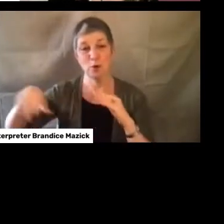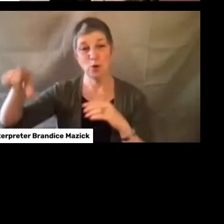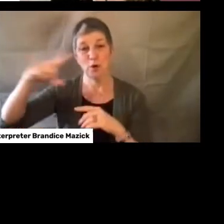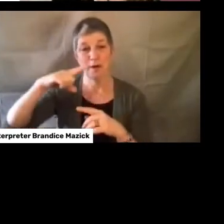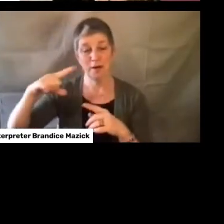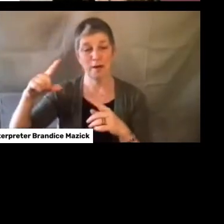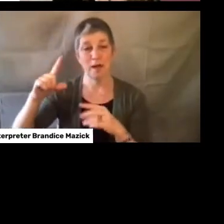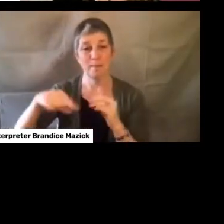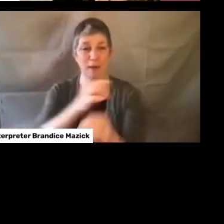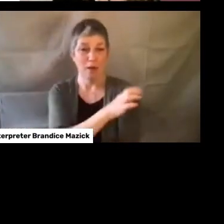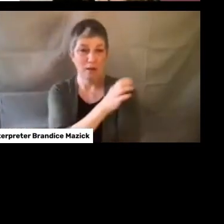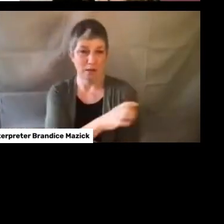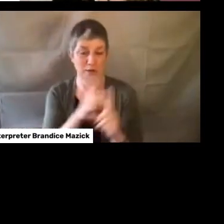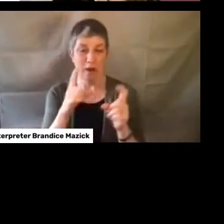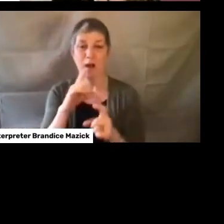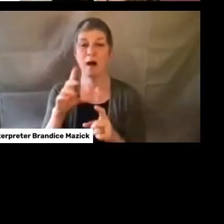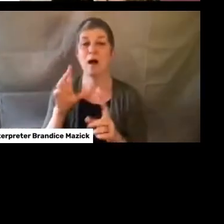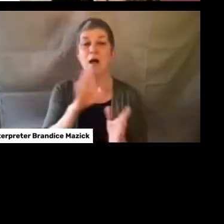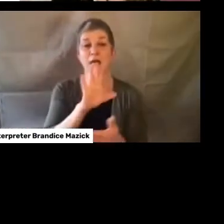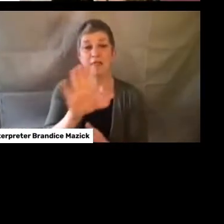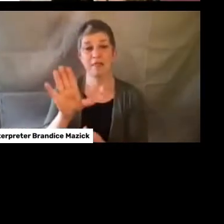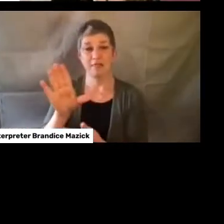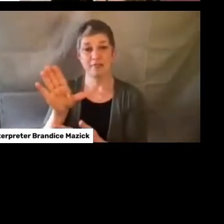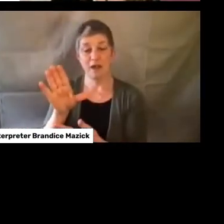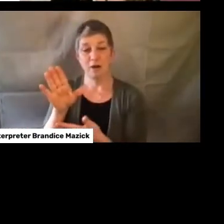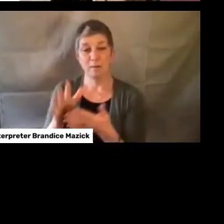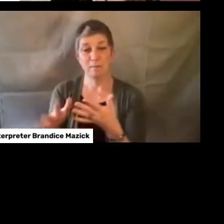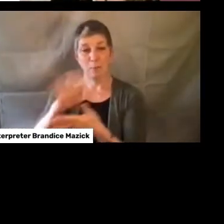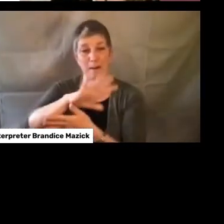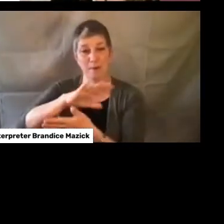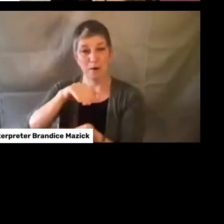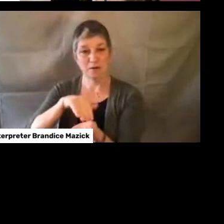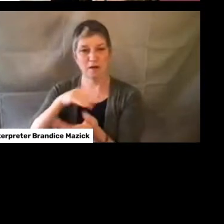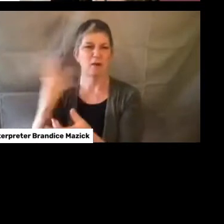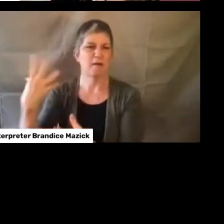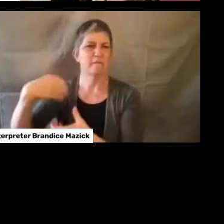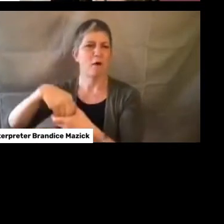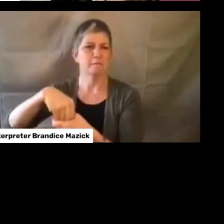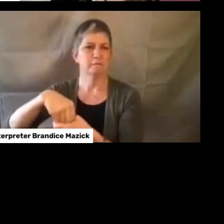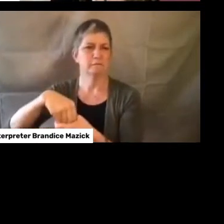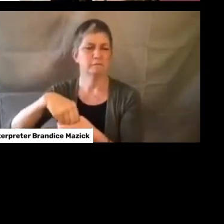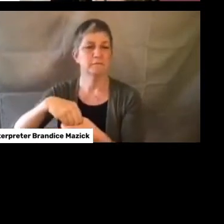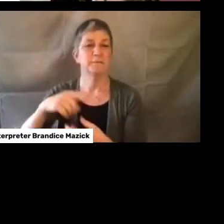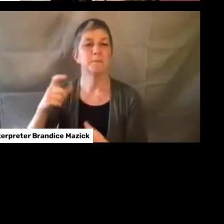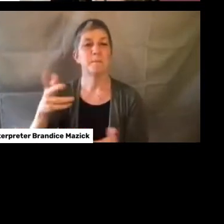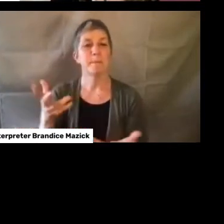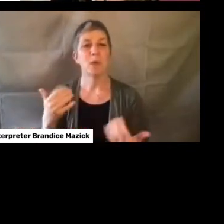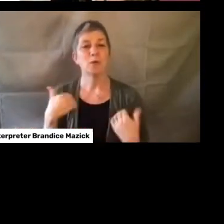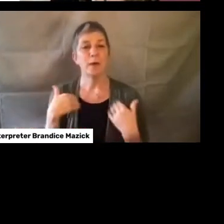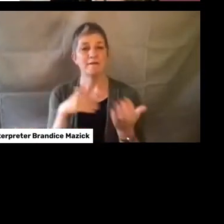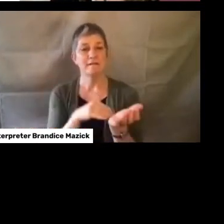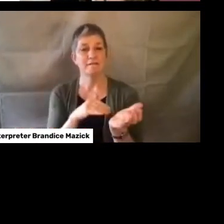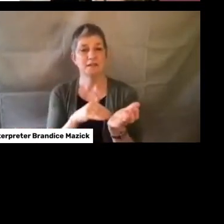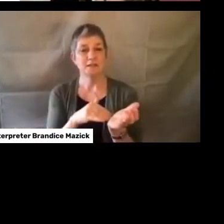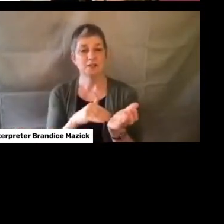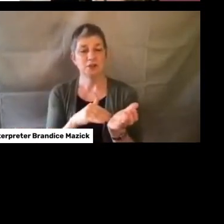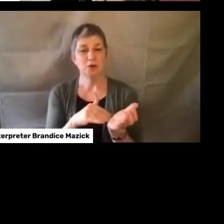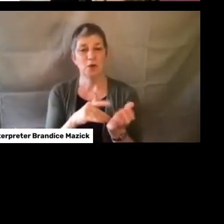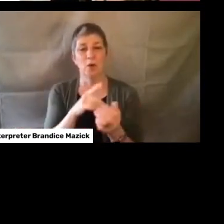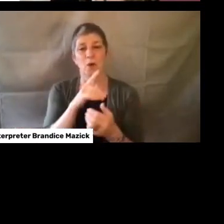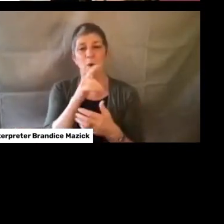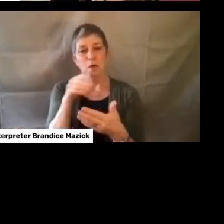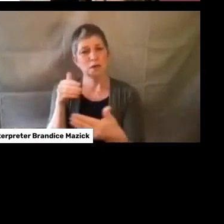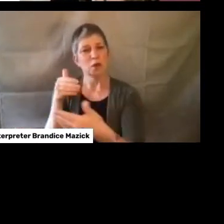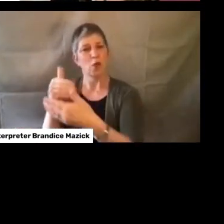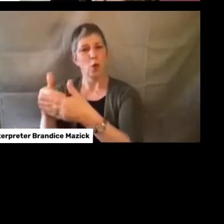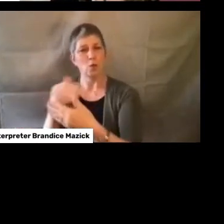clinical trial, I always involve the primary physician. You want to have a physician that is close